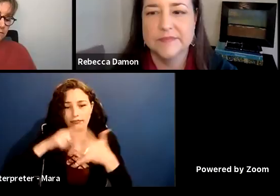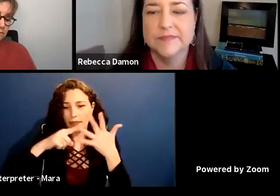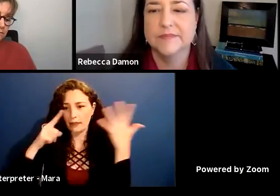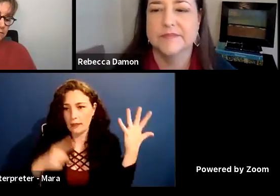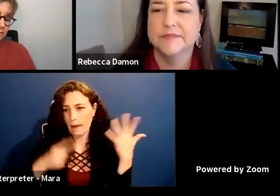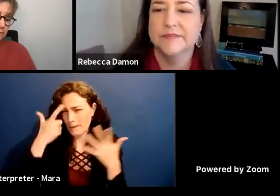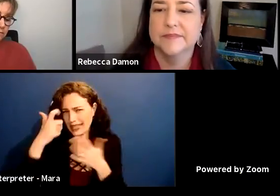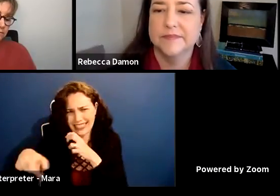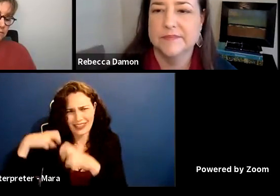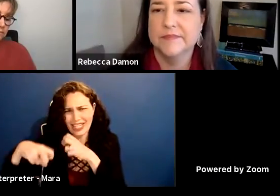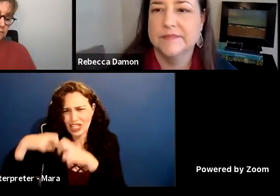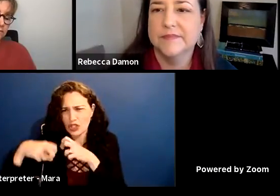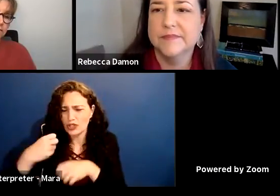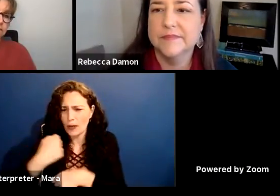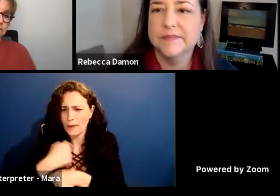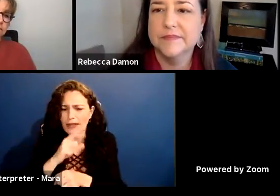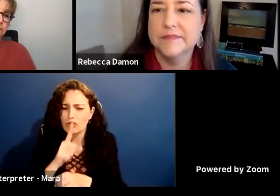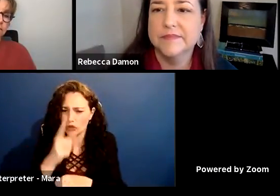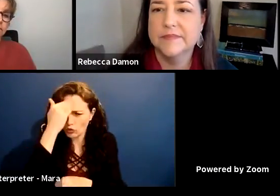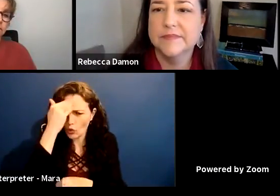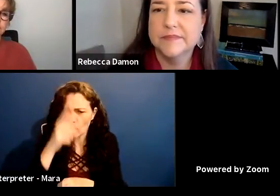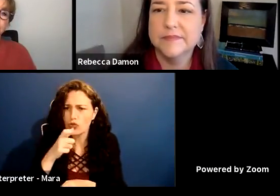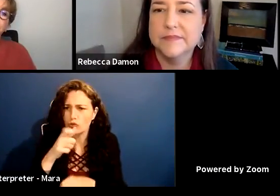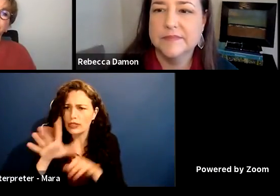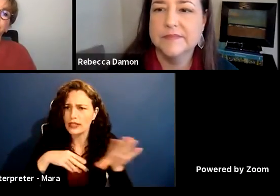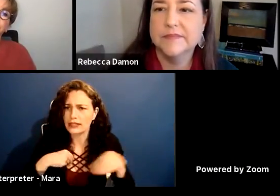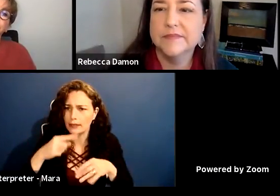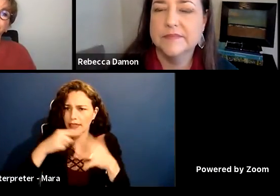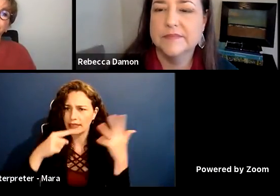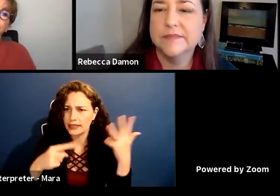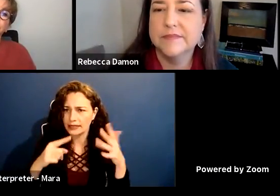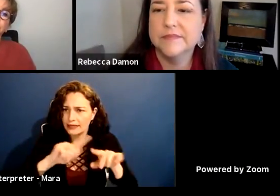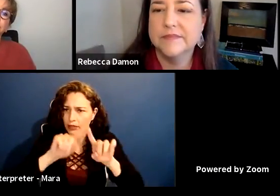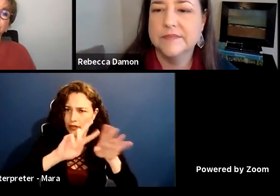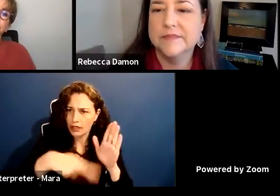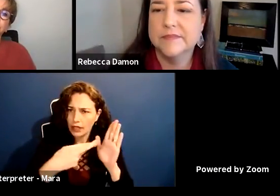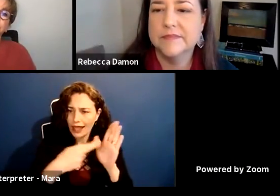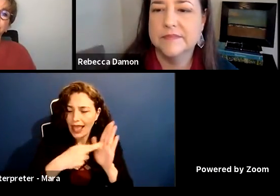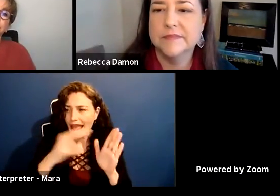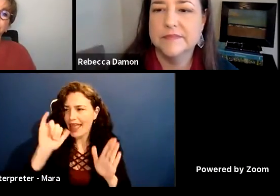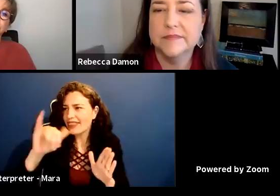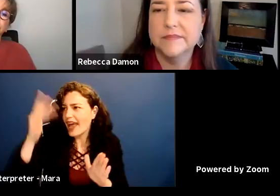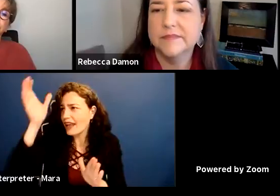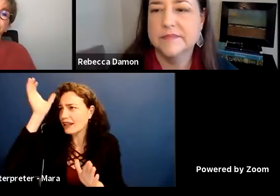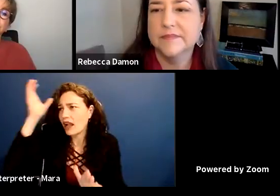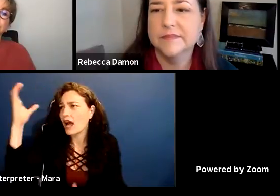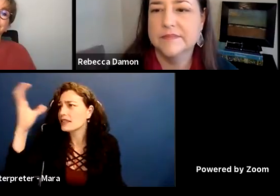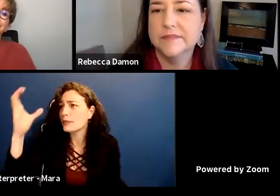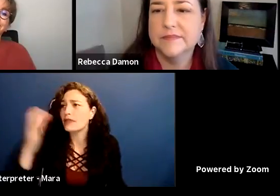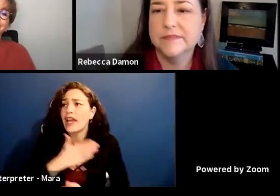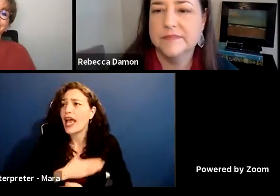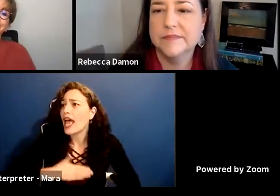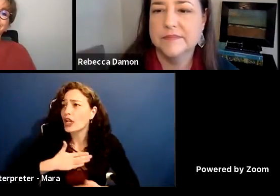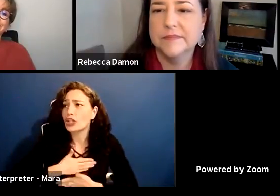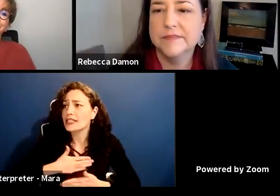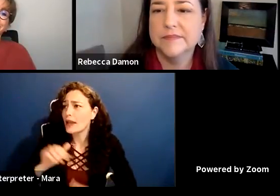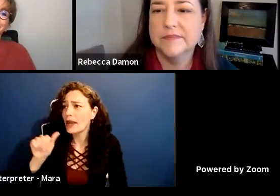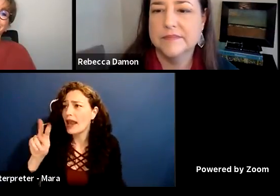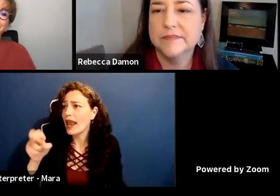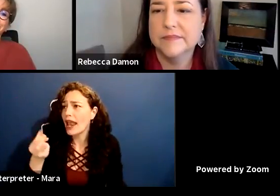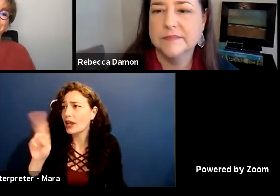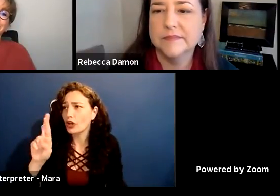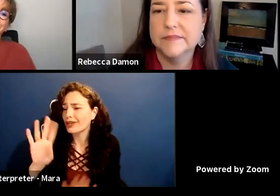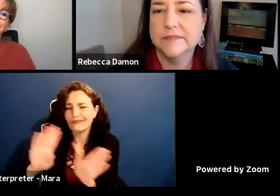And get rid of the notion of being an entertainment anchor. Be a reporter first. If you learn how to be a